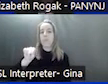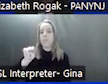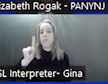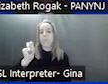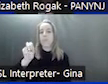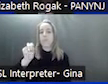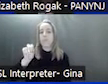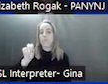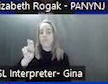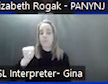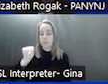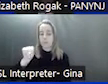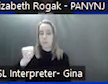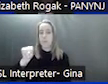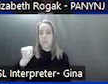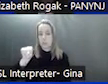Brandon.